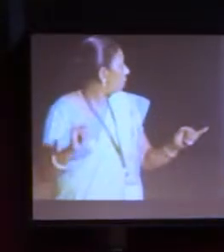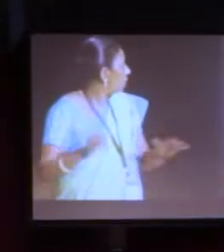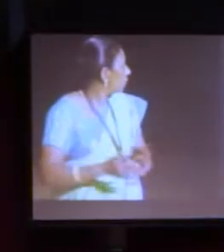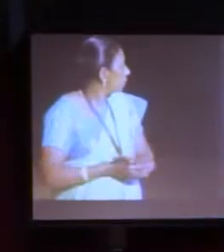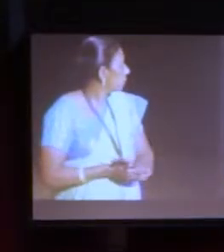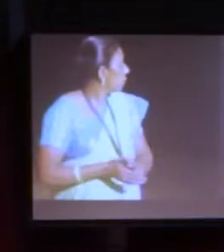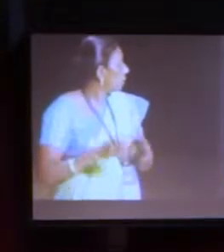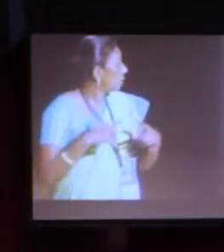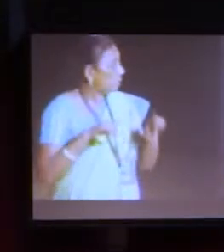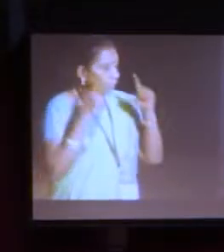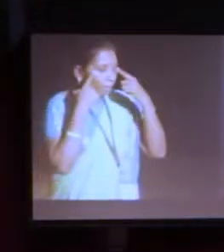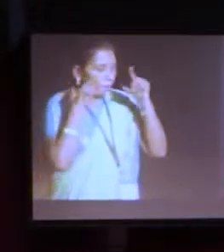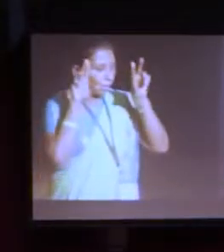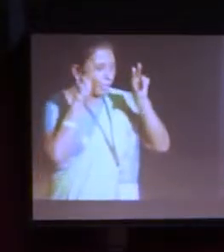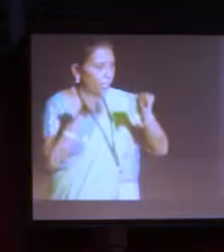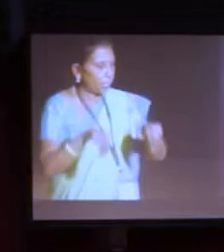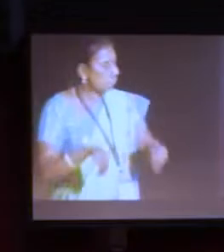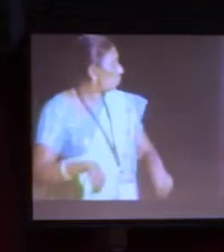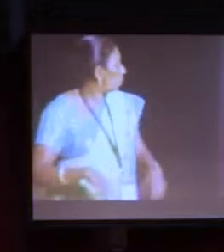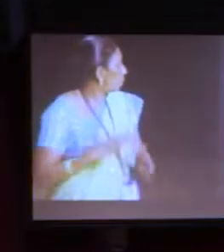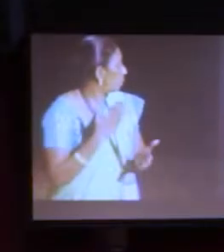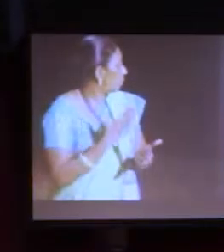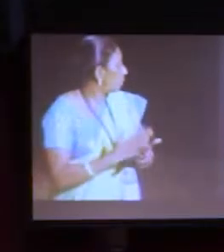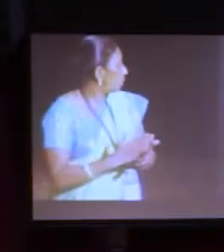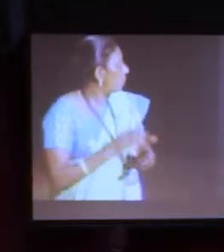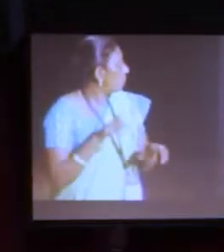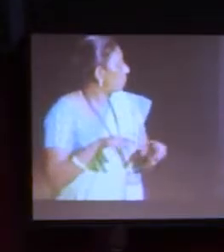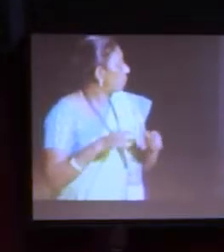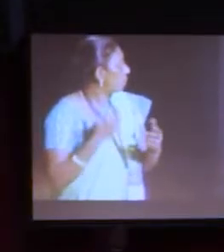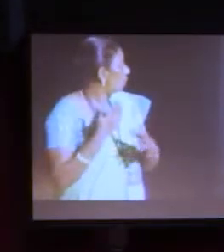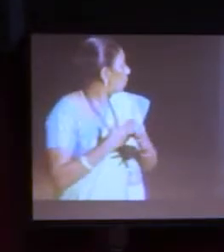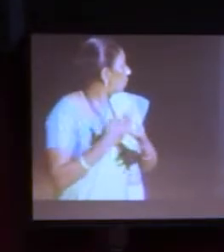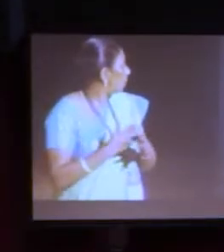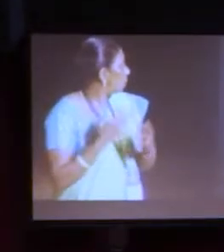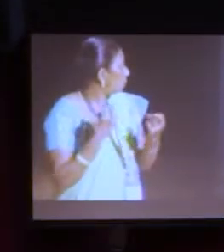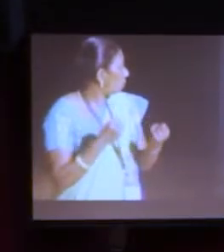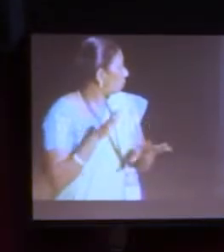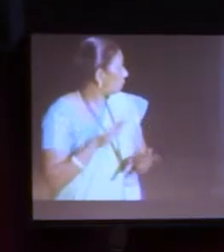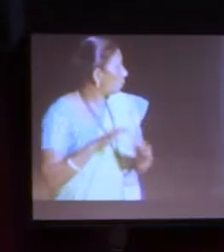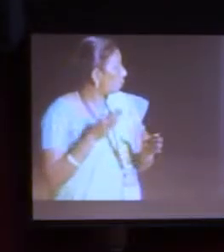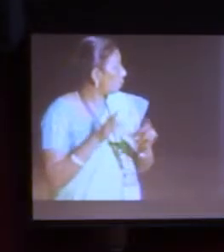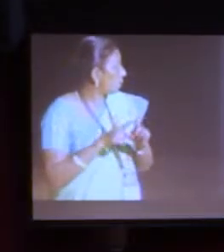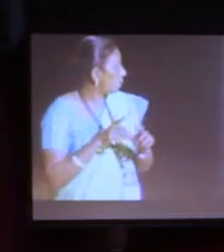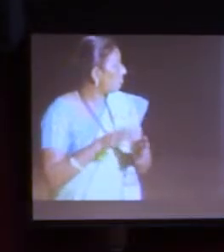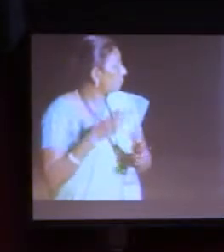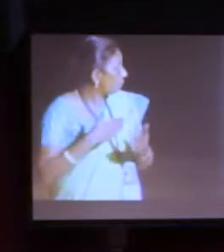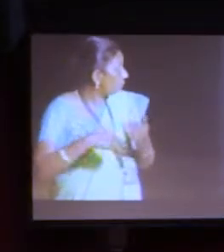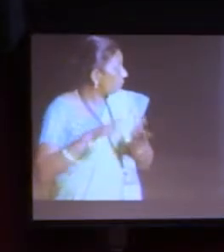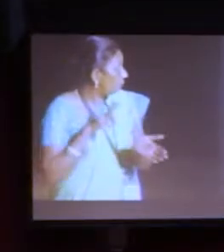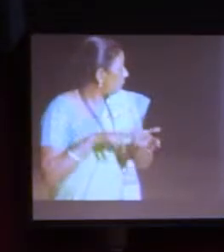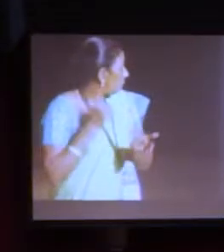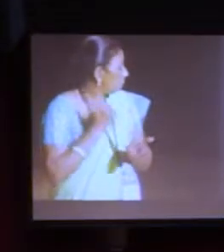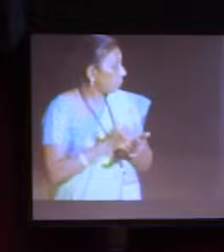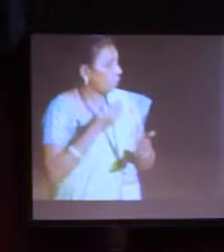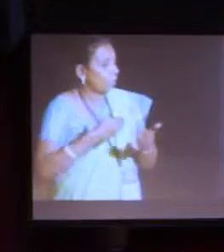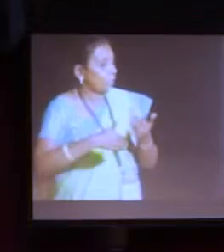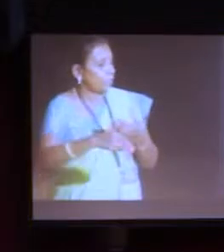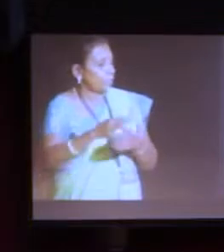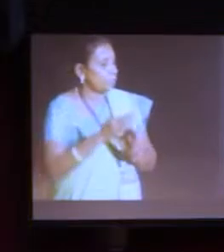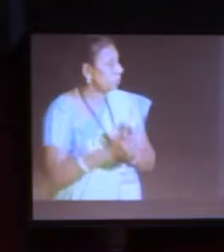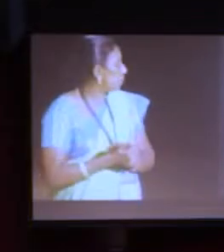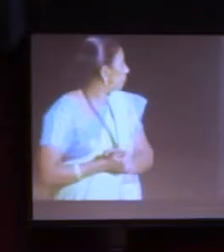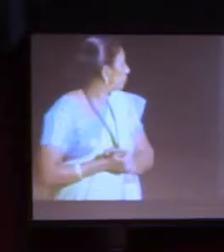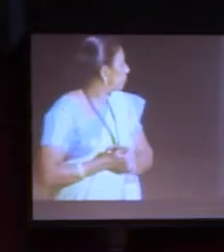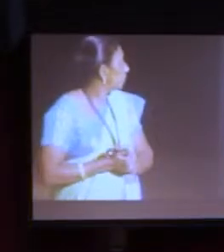on eye control. And we're working with Answer ALS to power them with data that they need in order